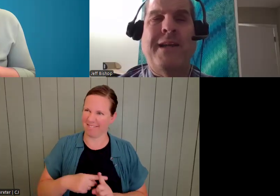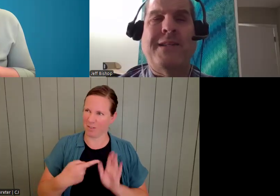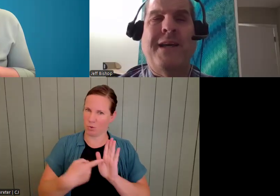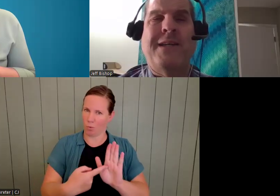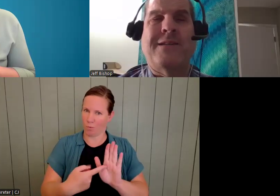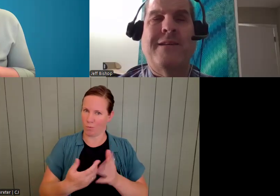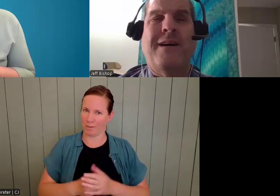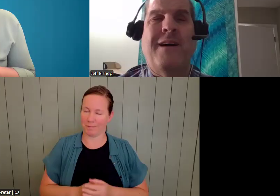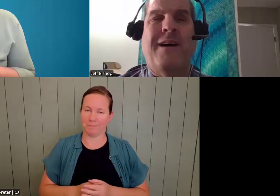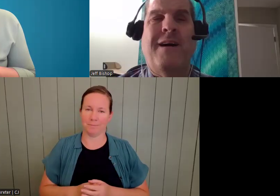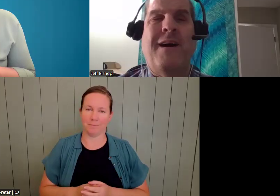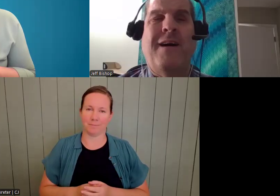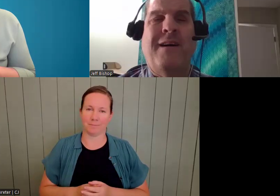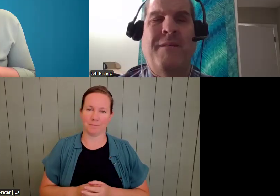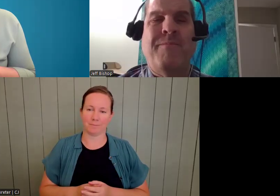Then it says,